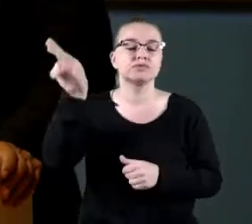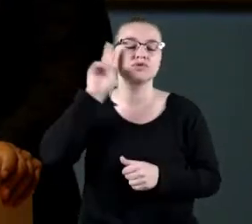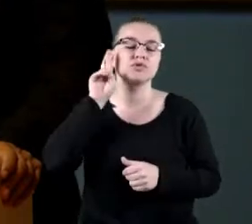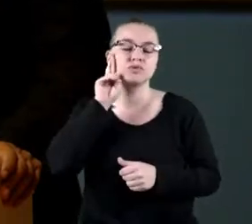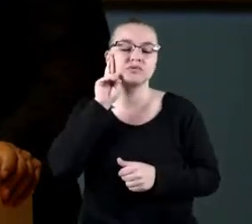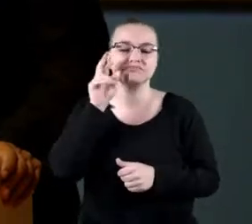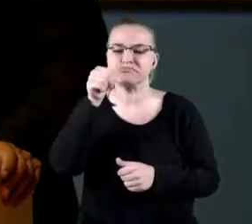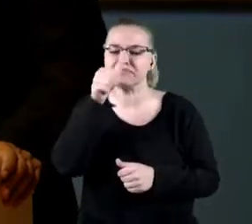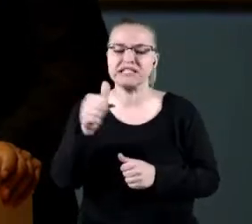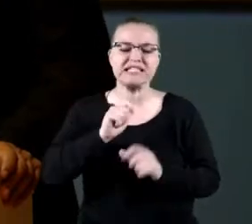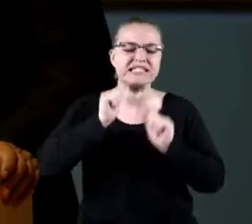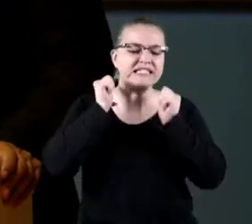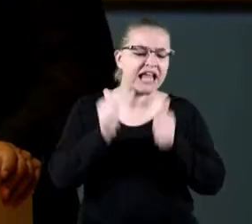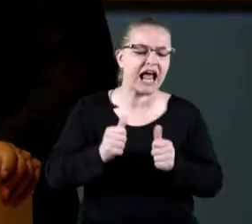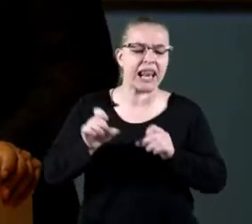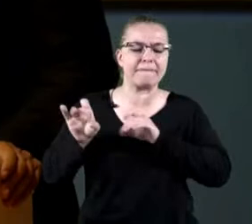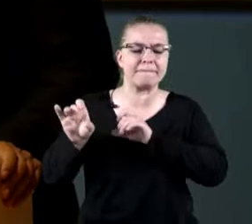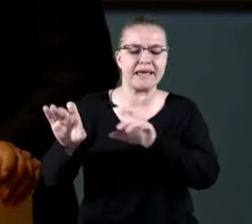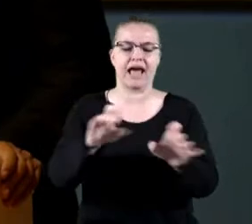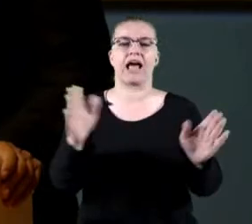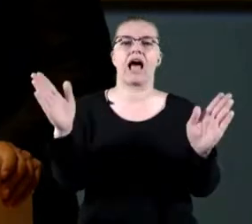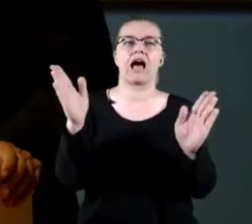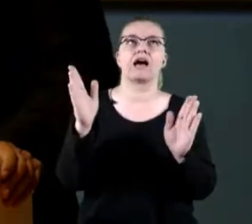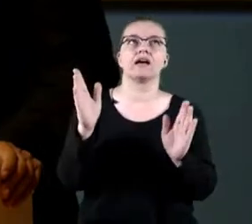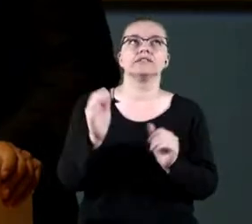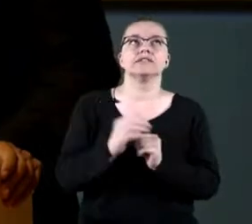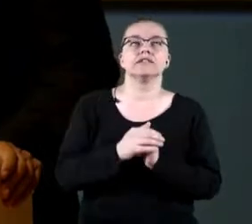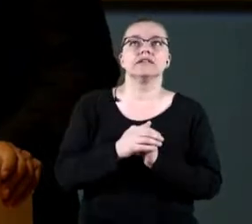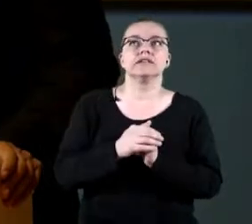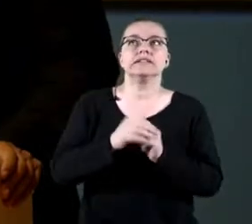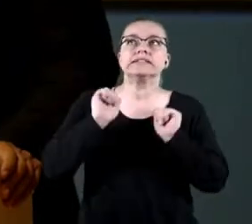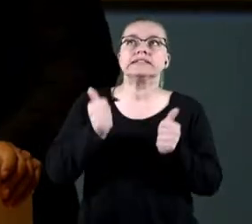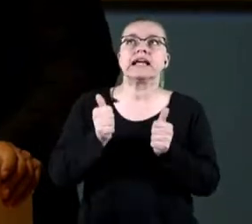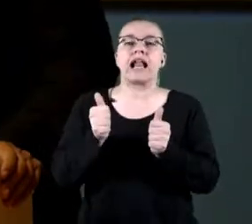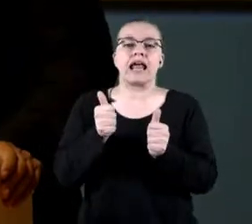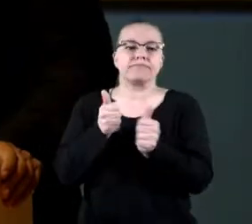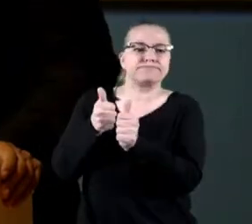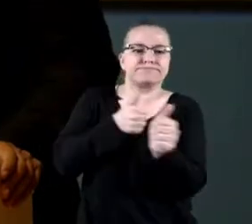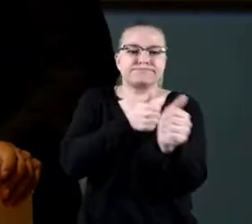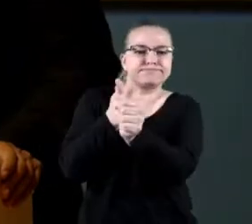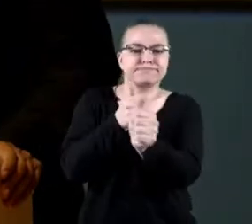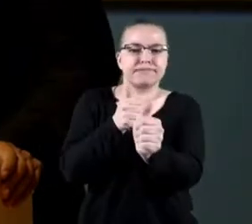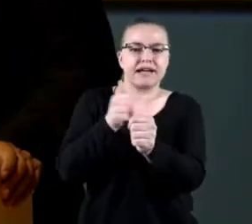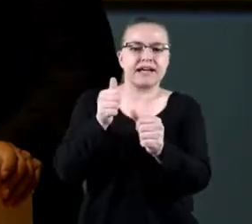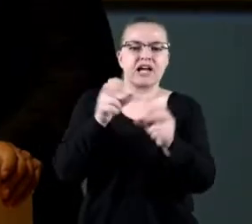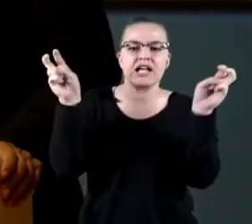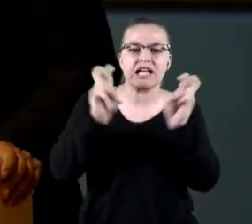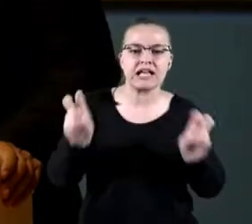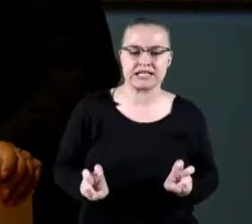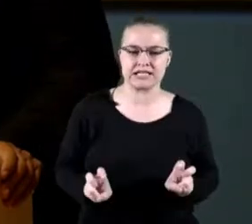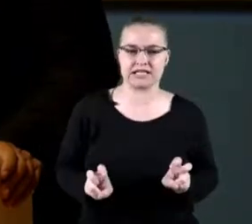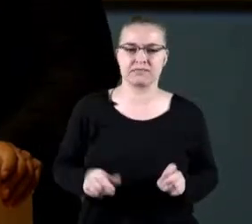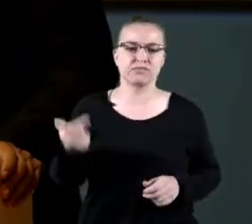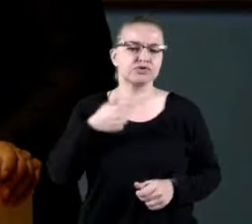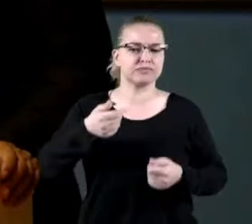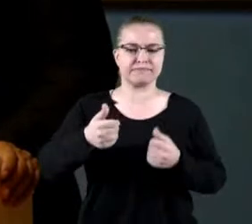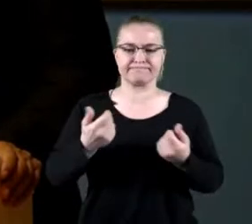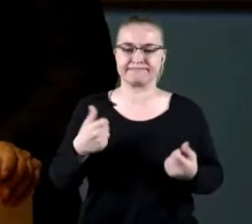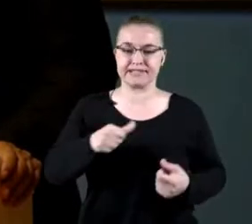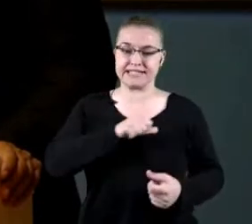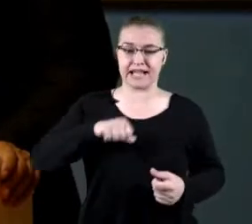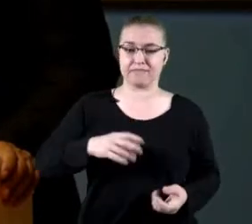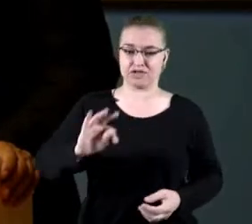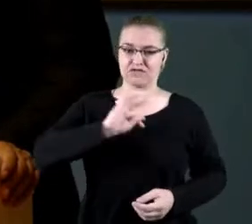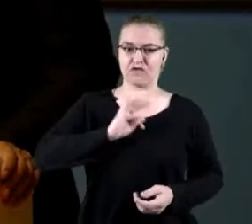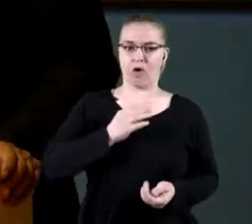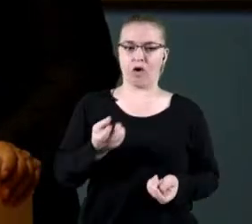we have to build our resilience. Because, if you have a large number of cities that are growing, we have to start thinking in how do